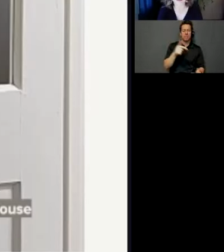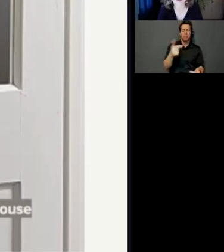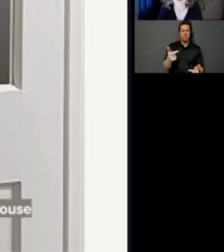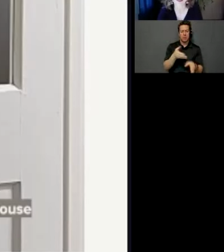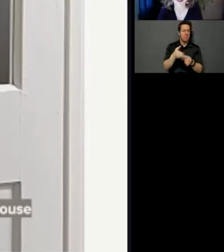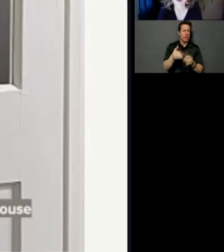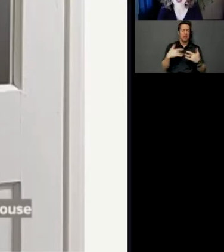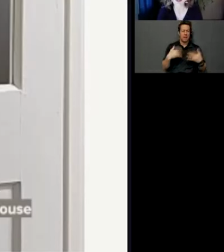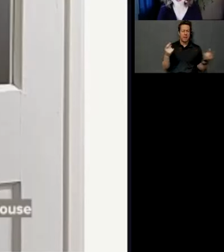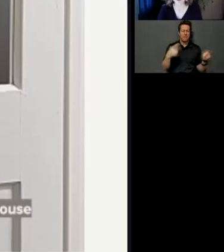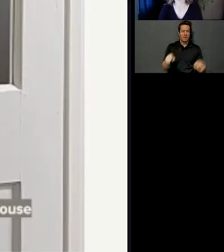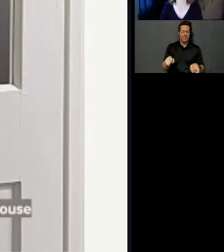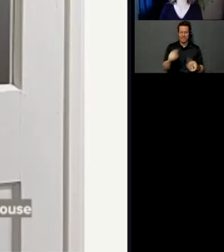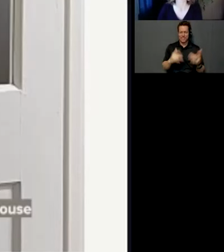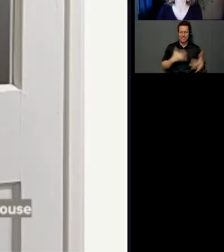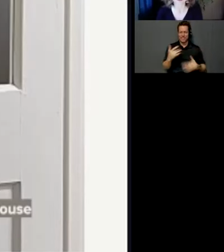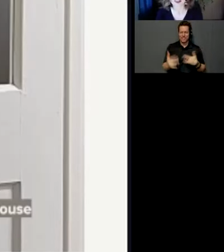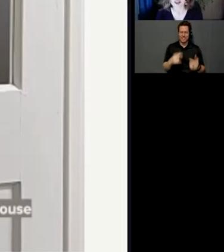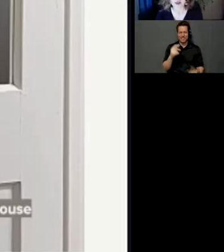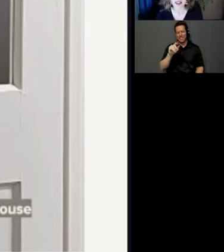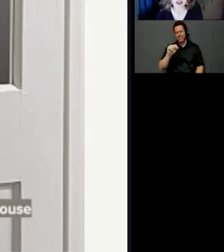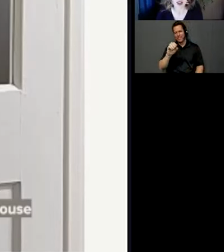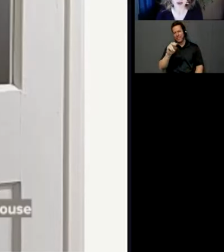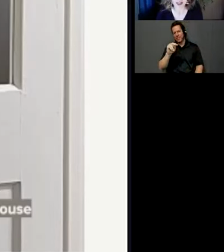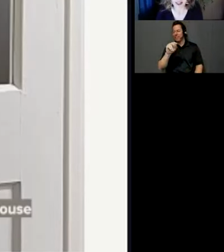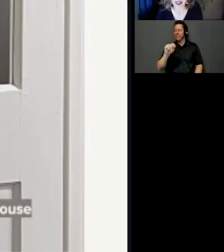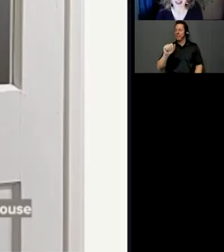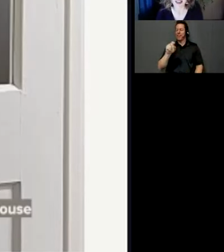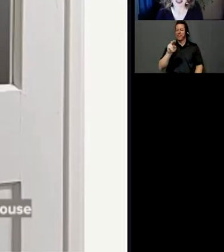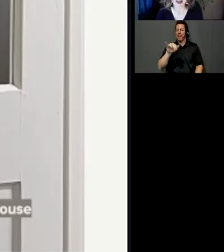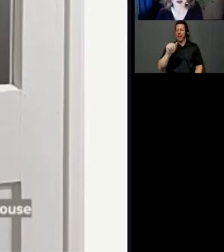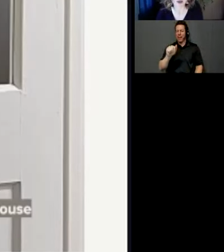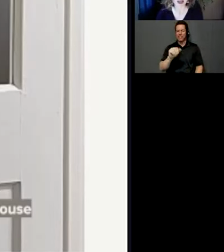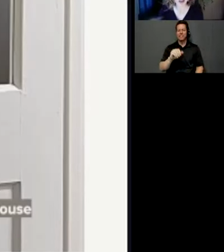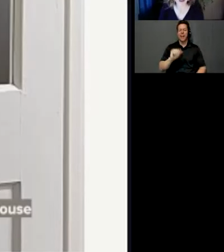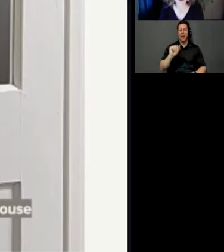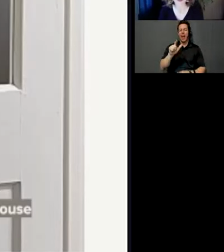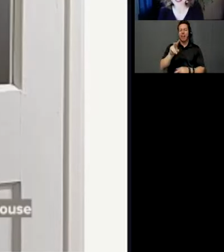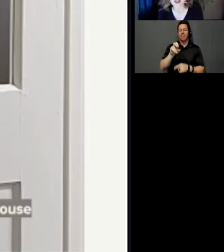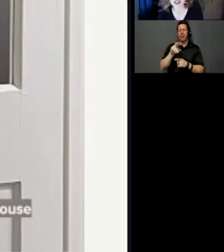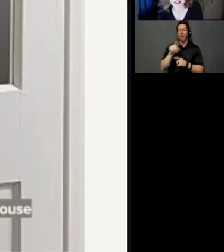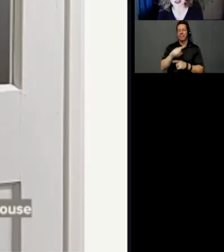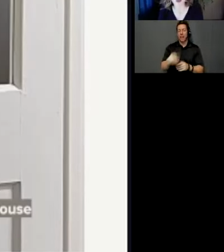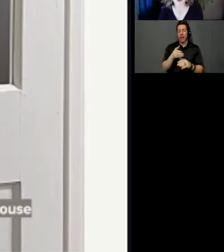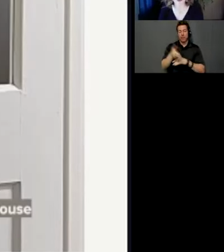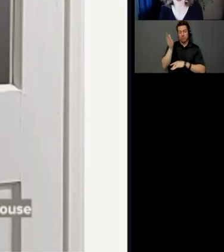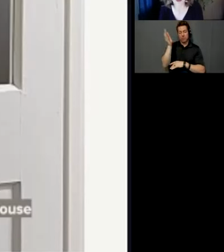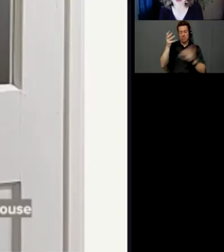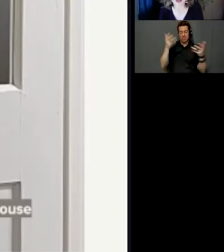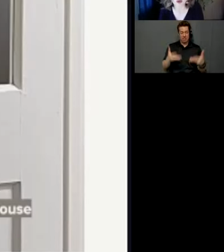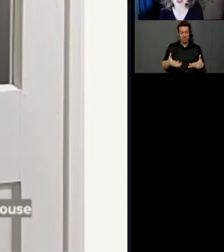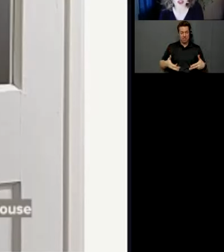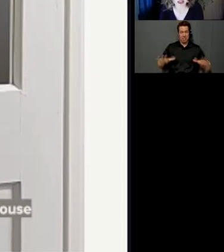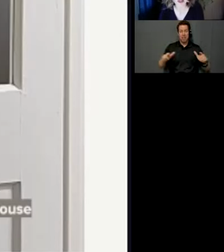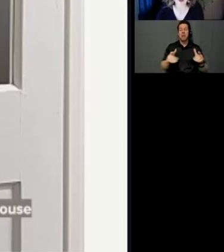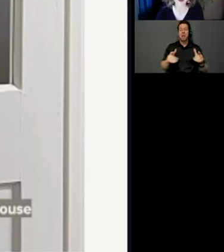event. We're so excited for Tania Alvarez to share with us tonight. And after her presentation is done, we will have